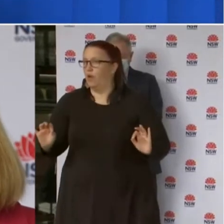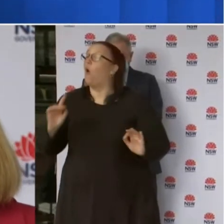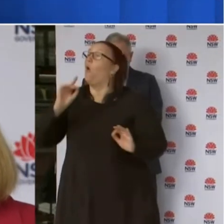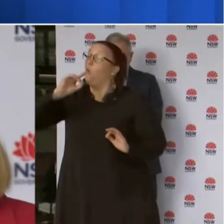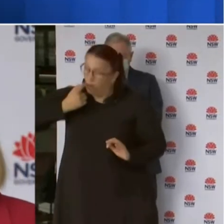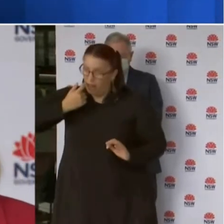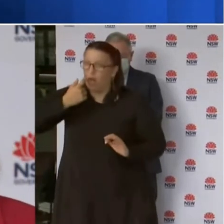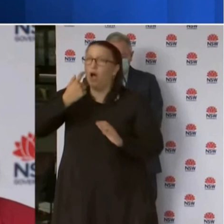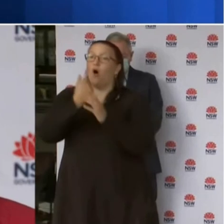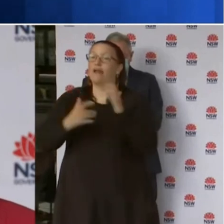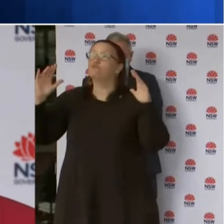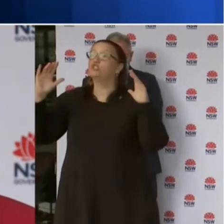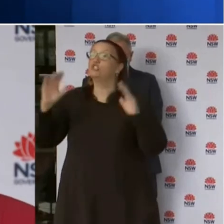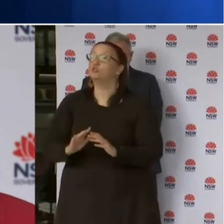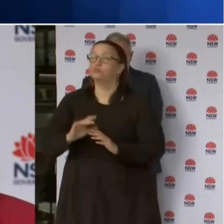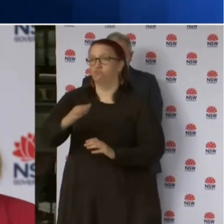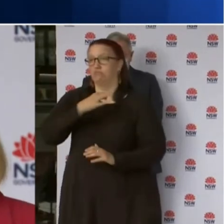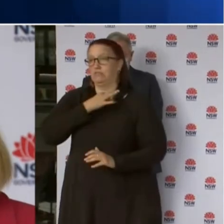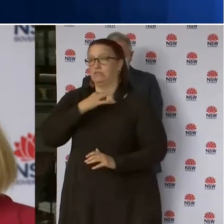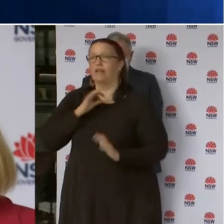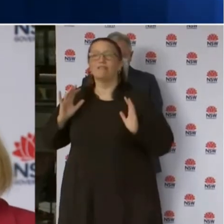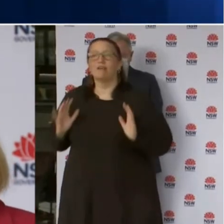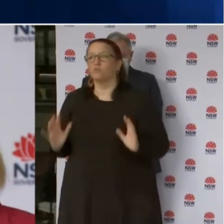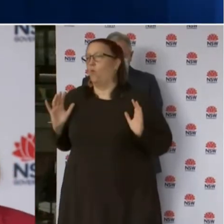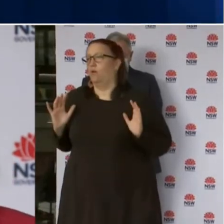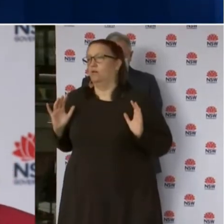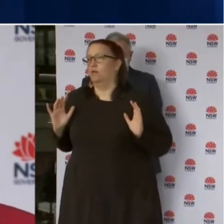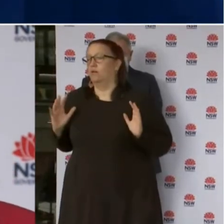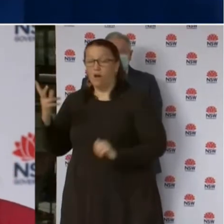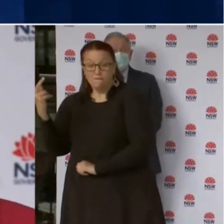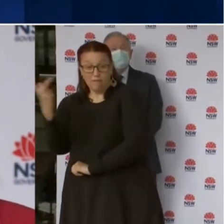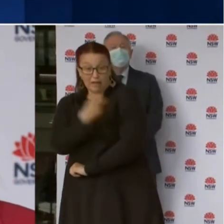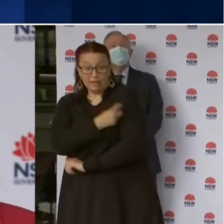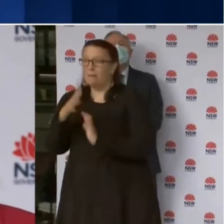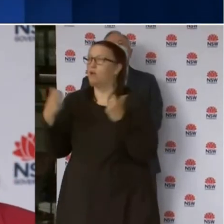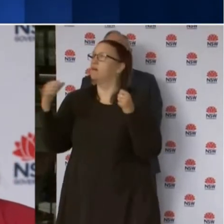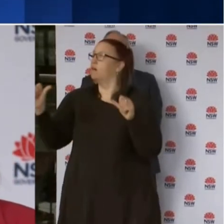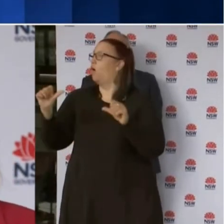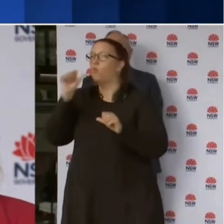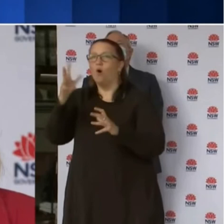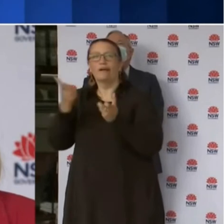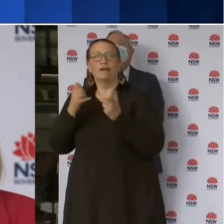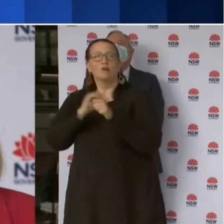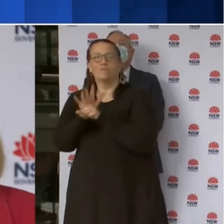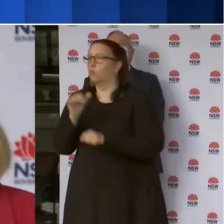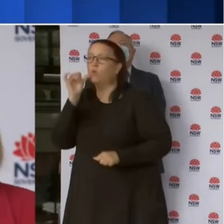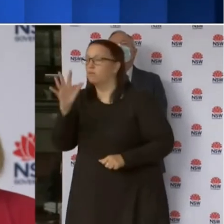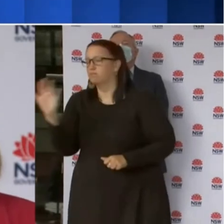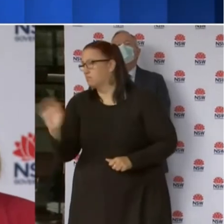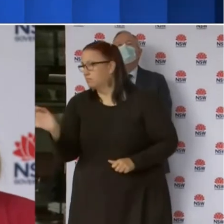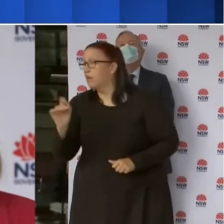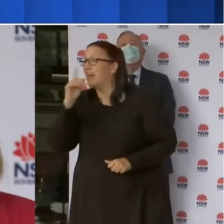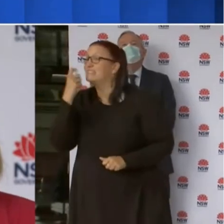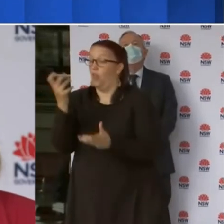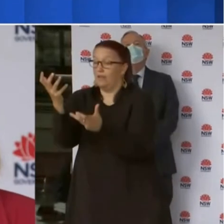we will still see COVID able to transmit in the population and that's what the Premier is talking about in terms of what living with